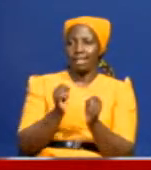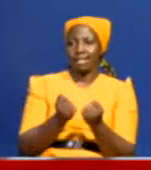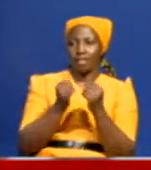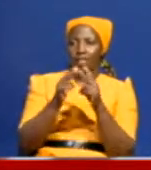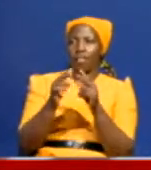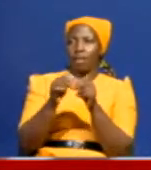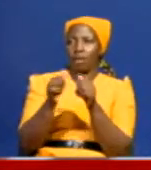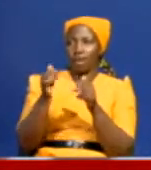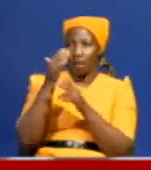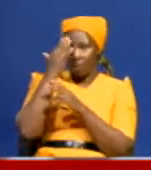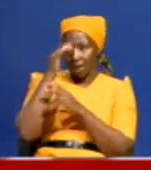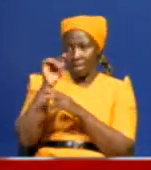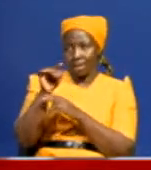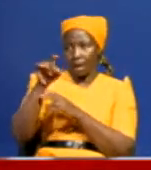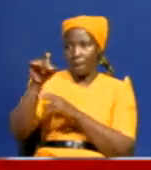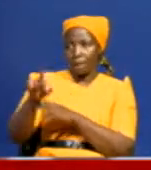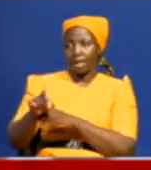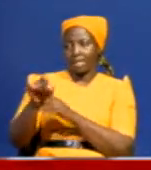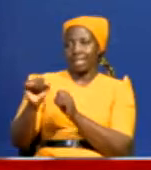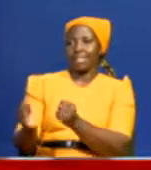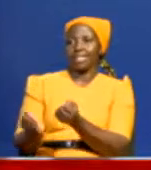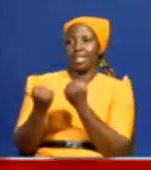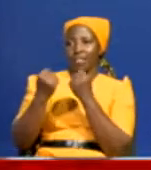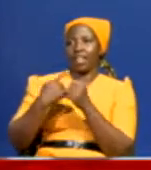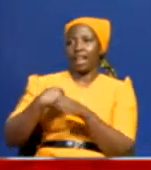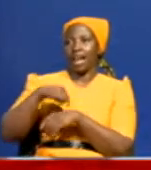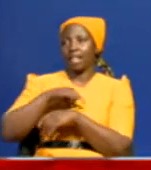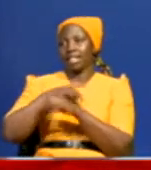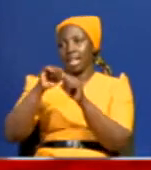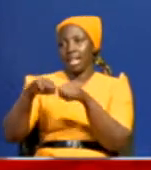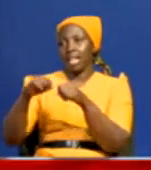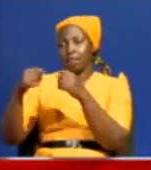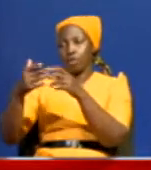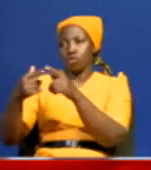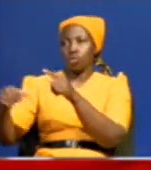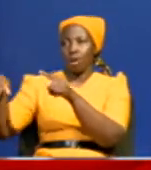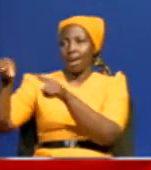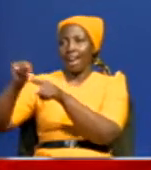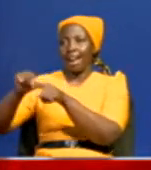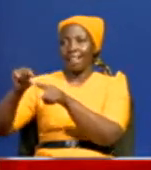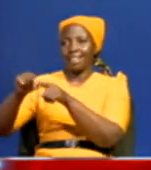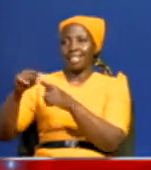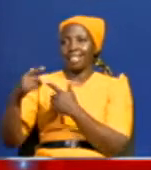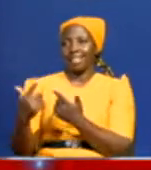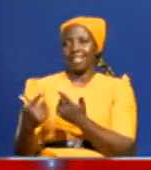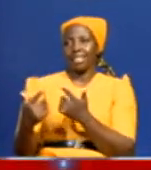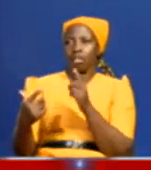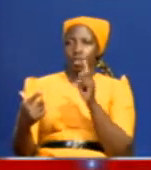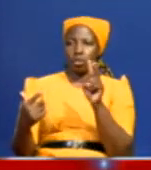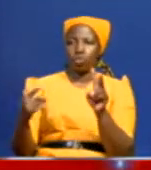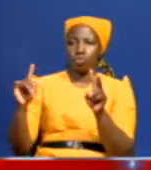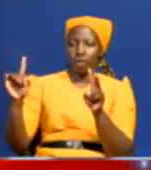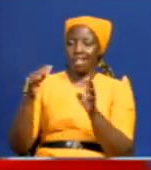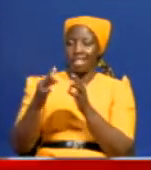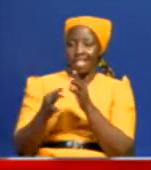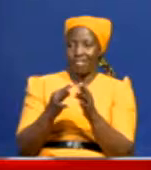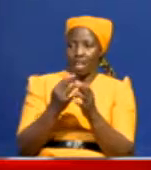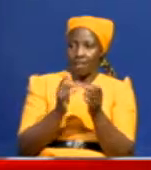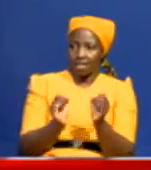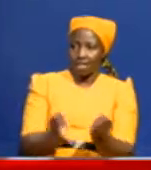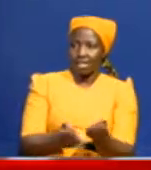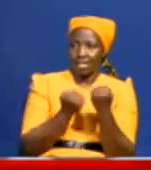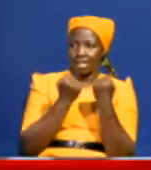well, because it's mandatory saving, we were able to match for them 2-1. So if they had saved 2 shillings, we matched for